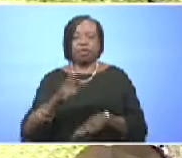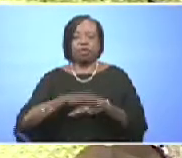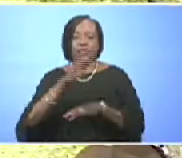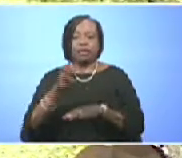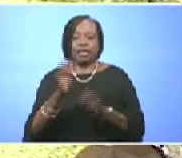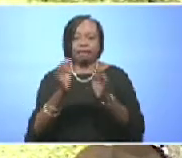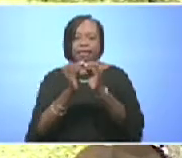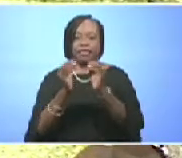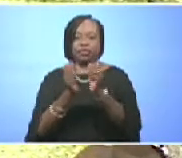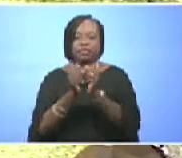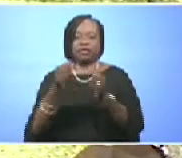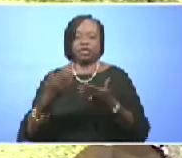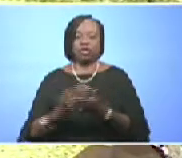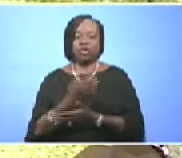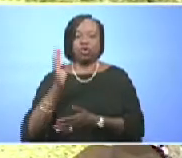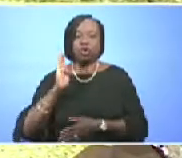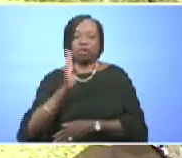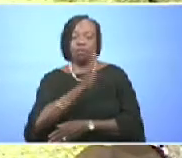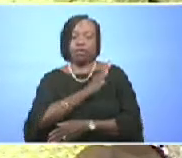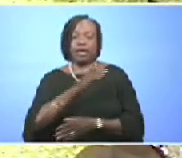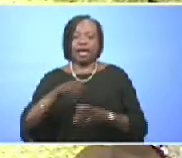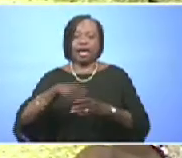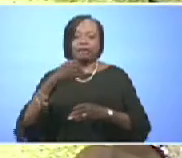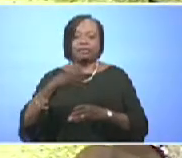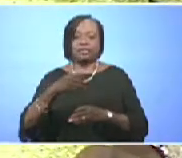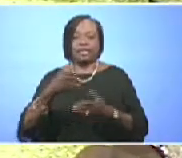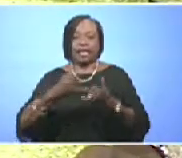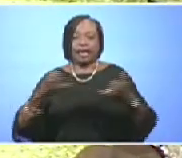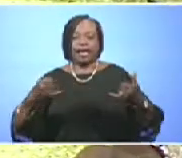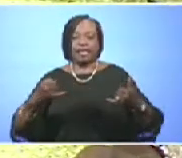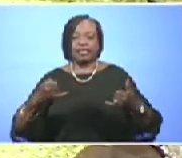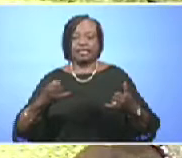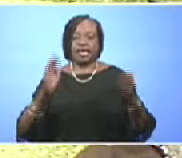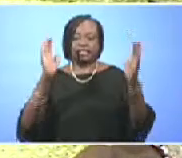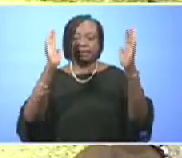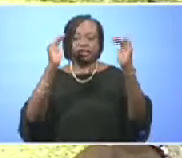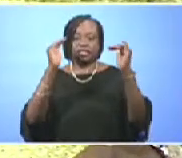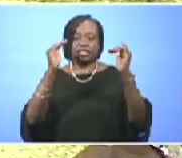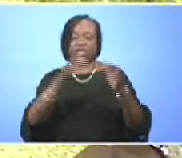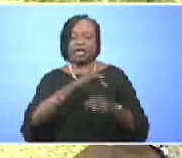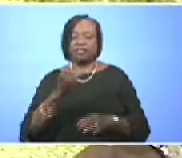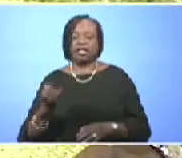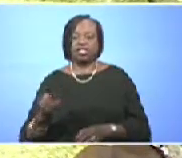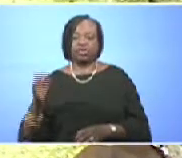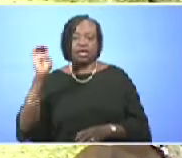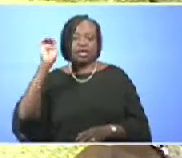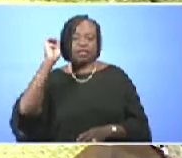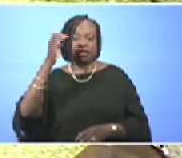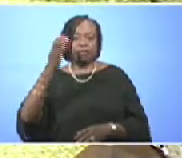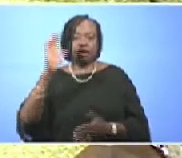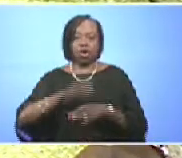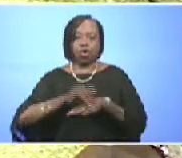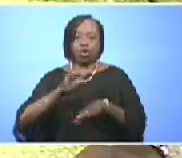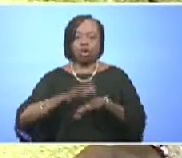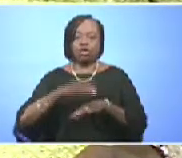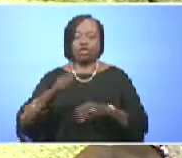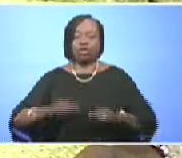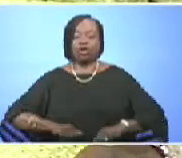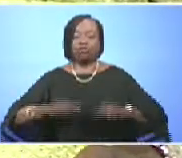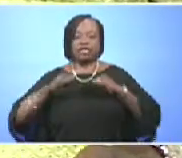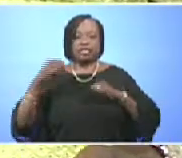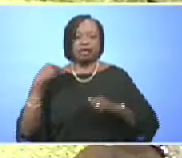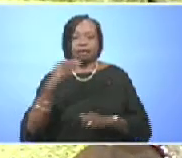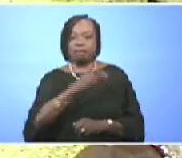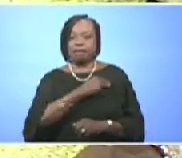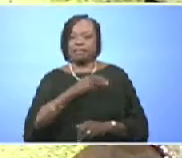at BPL, outlining his expectations and pressing issues that they will be called upon to address. While members did not speak during the